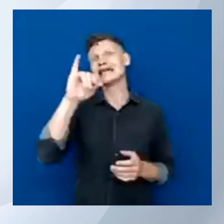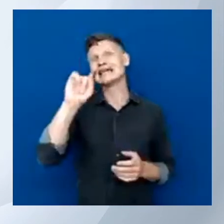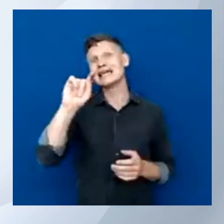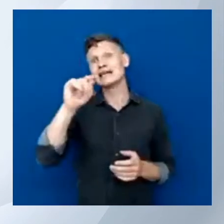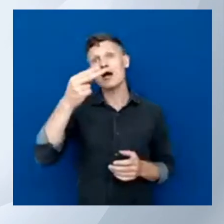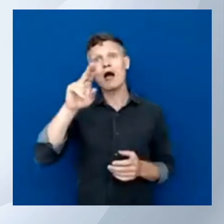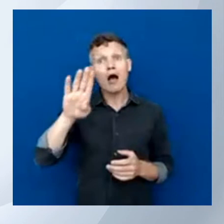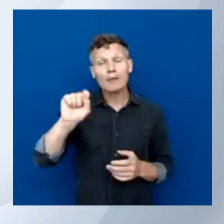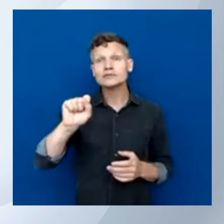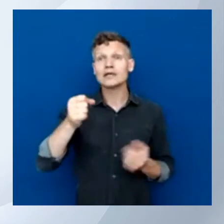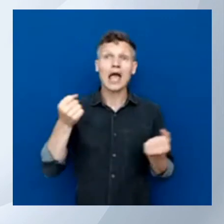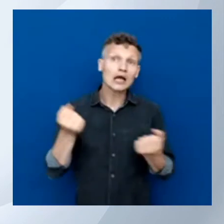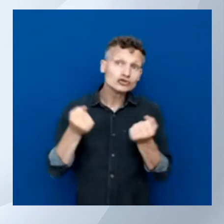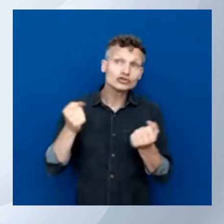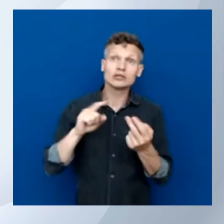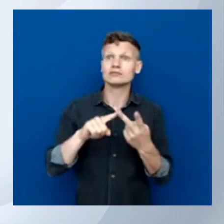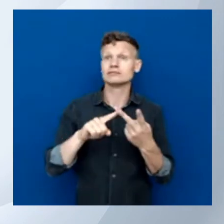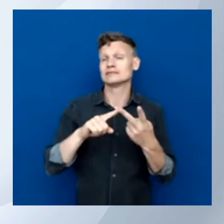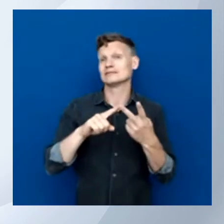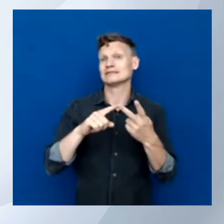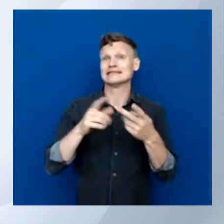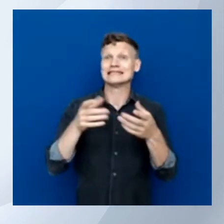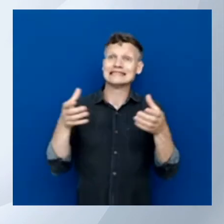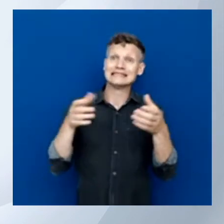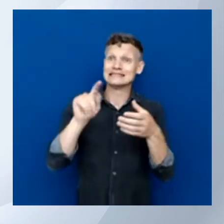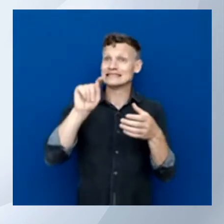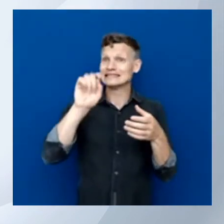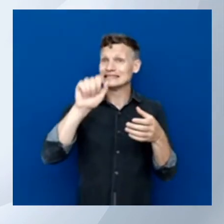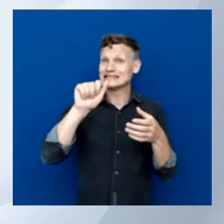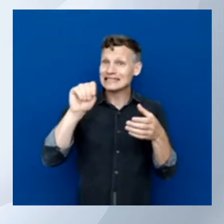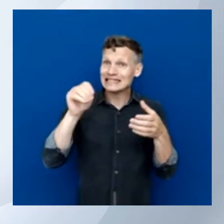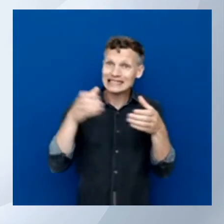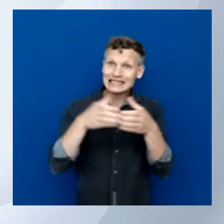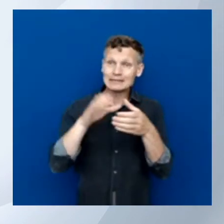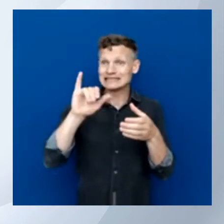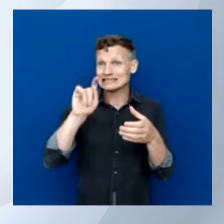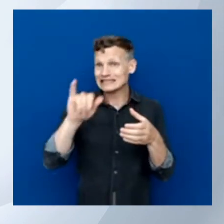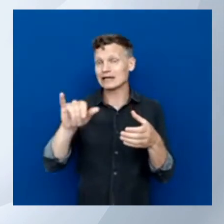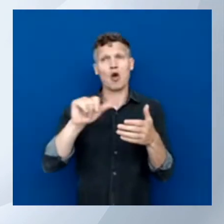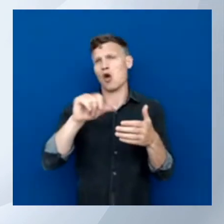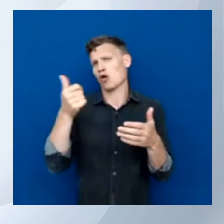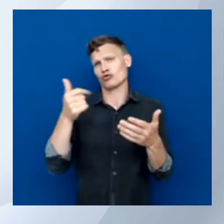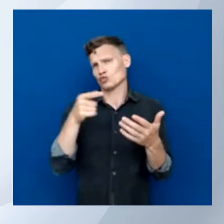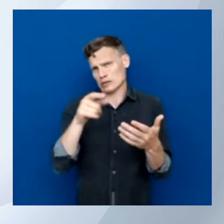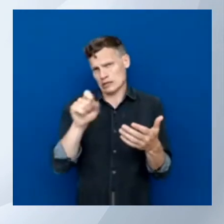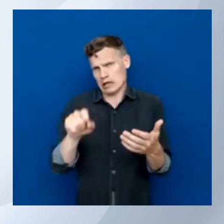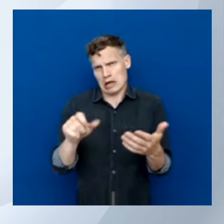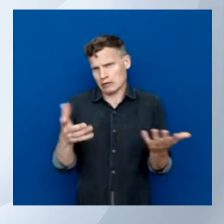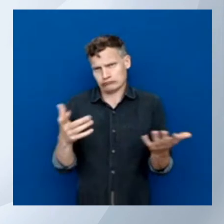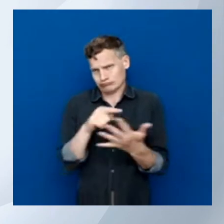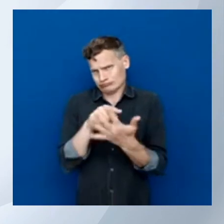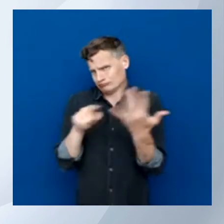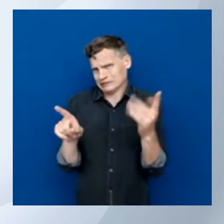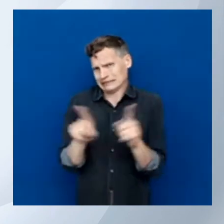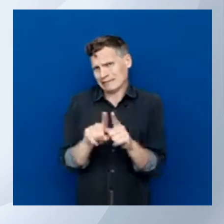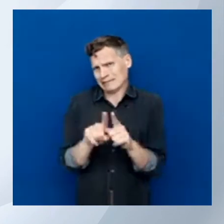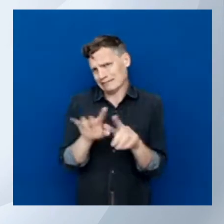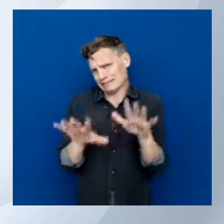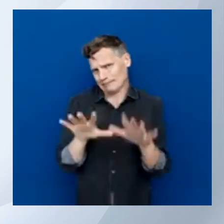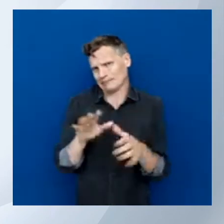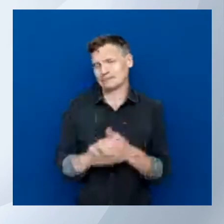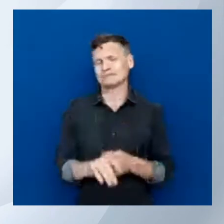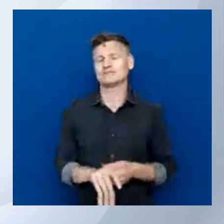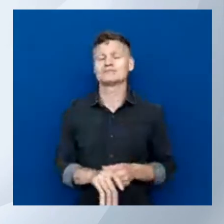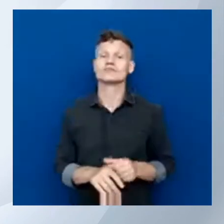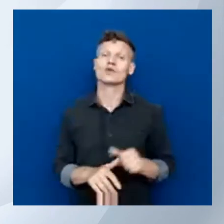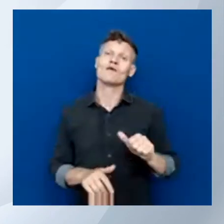other CI service, you could absolutely do that. The principles are going to be very similar. Let's first start by looking at what a rolling